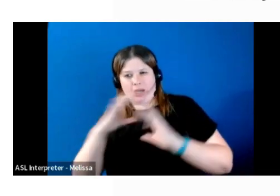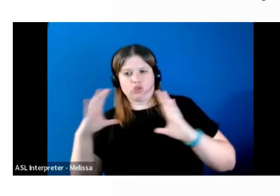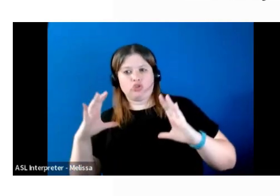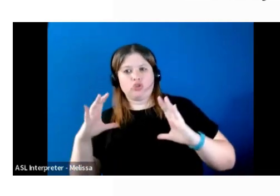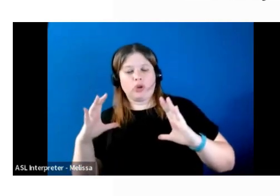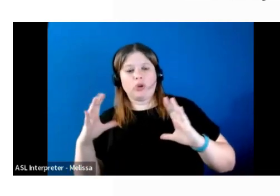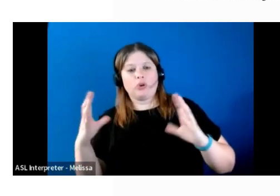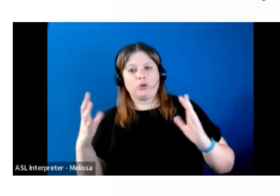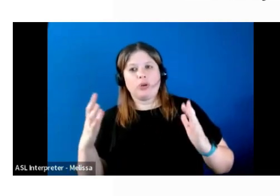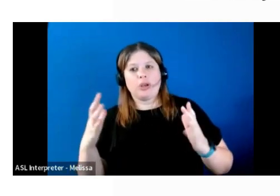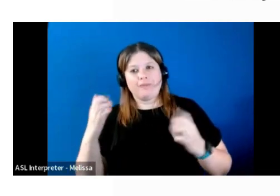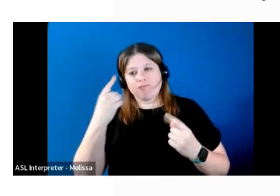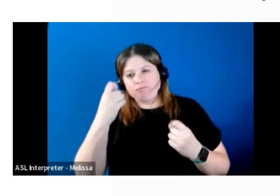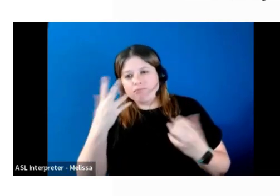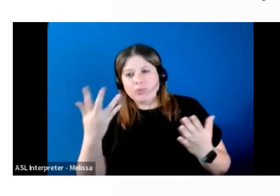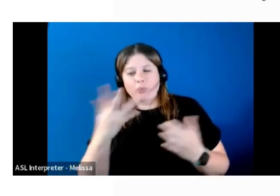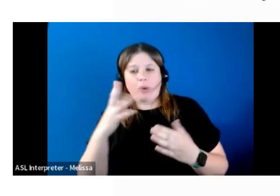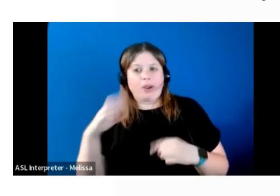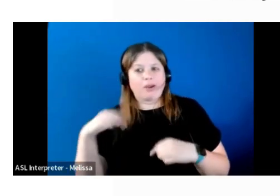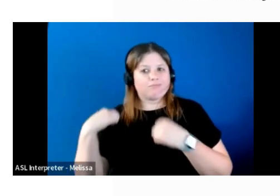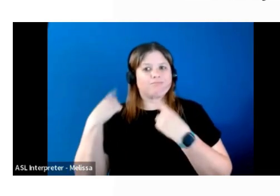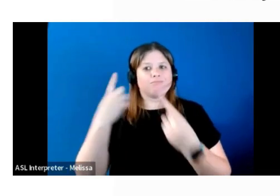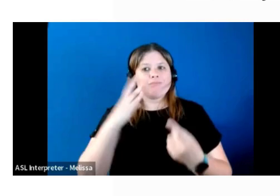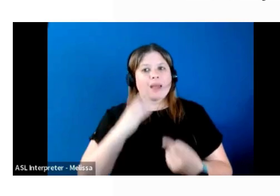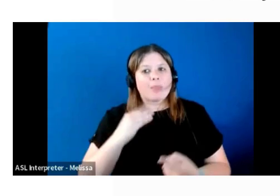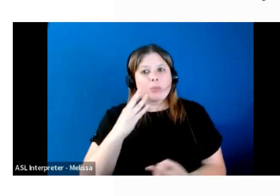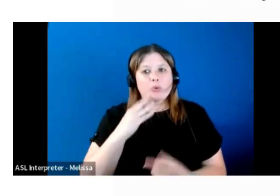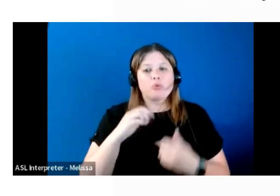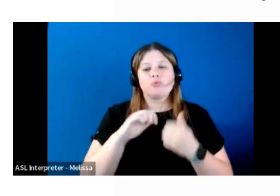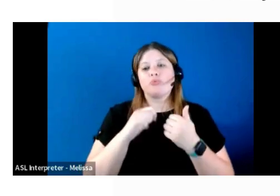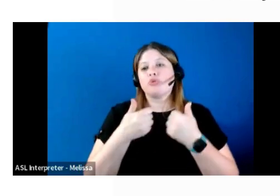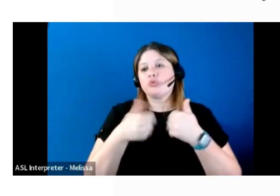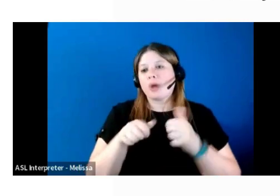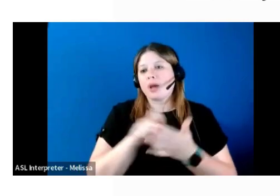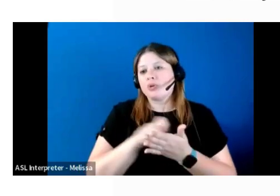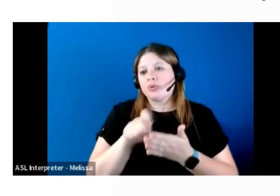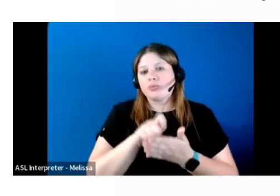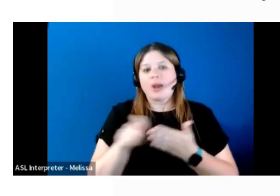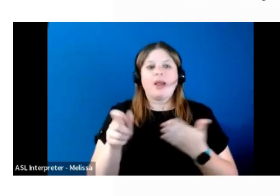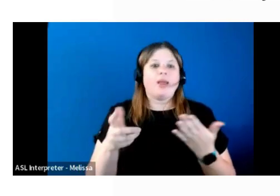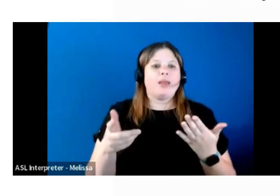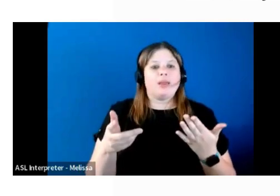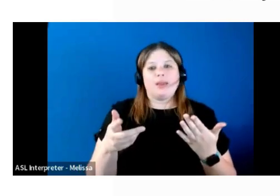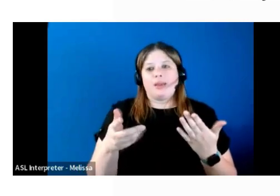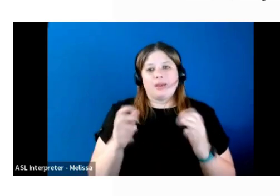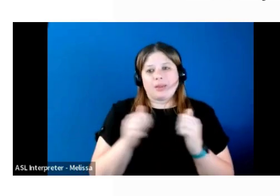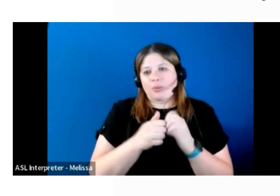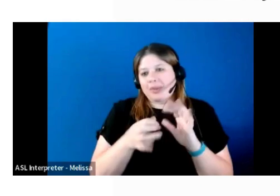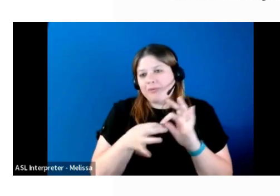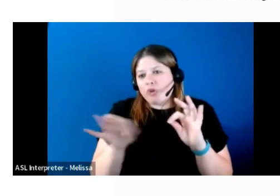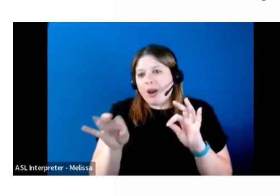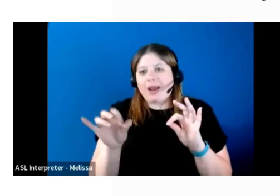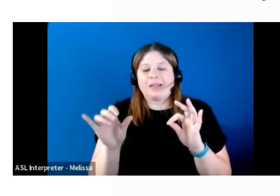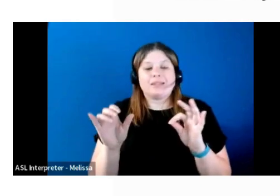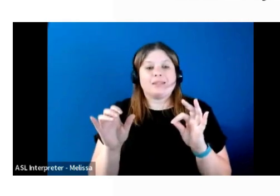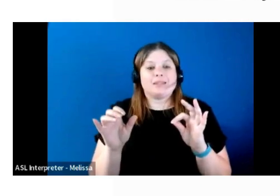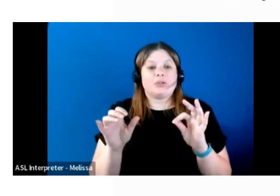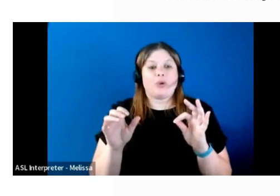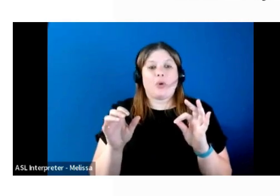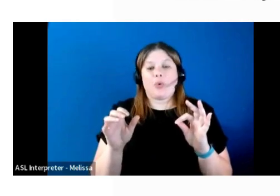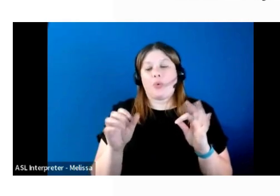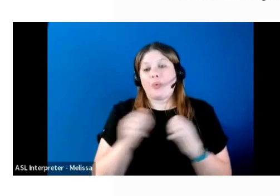few sentences, beginning with the phrases like, given everything my body has gone through,